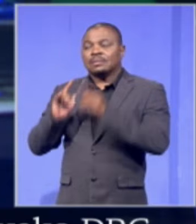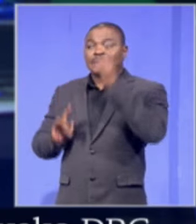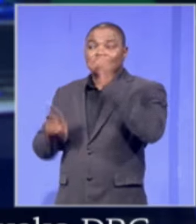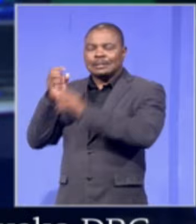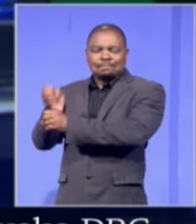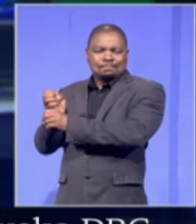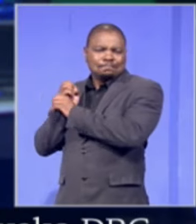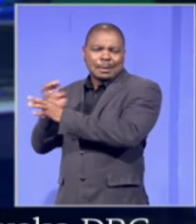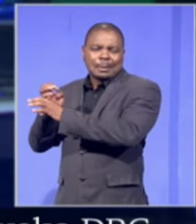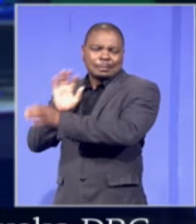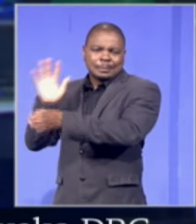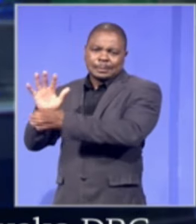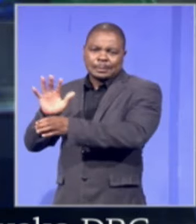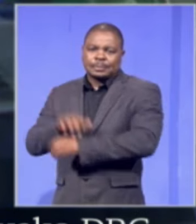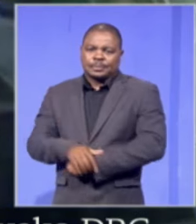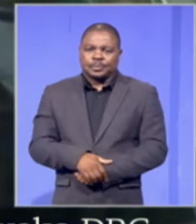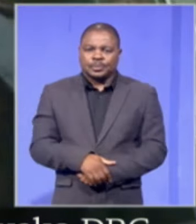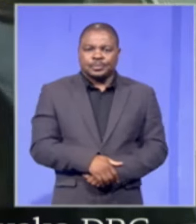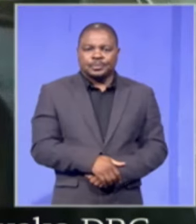Rwanda.